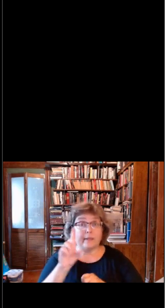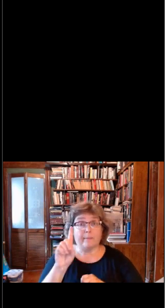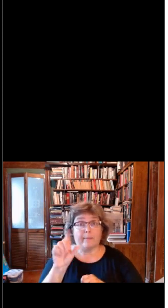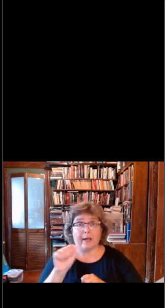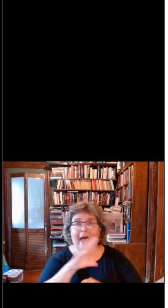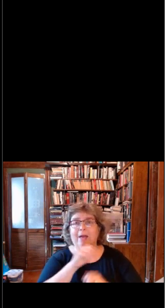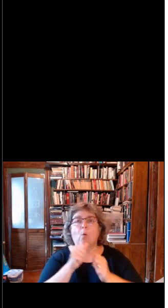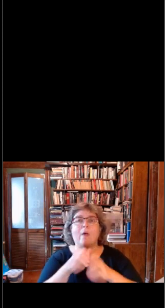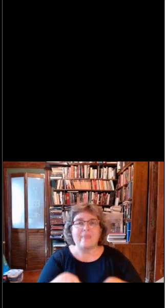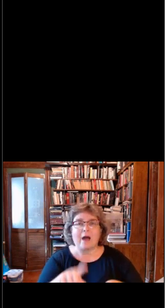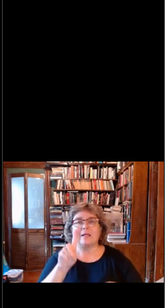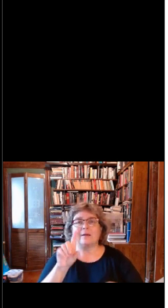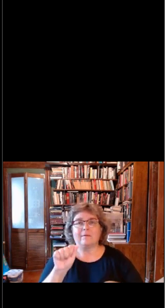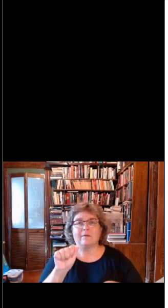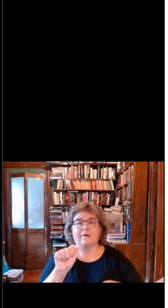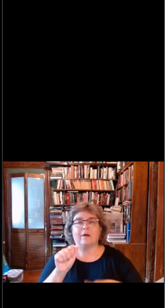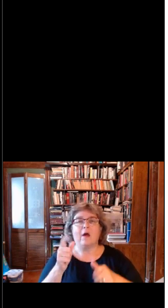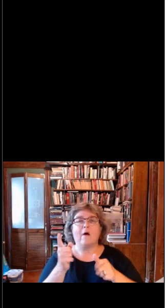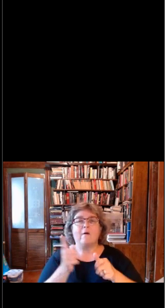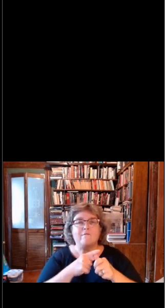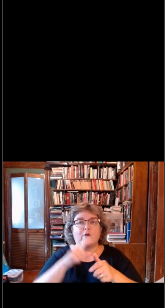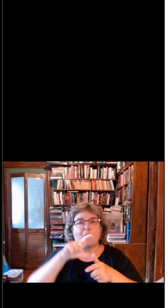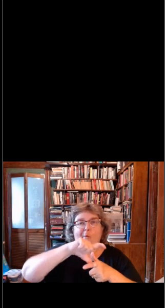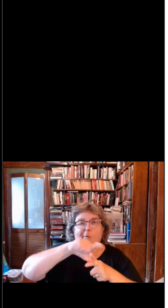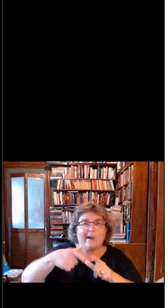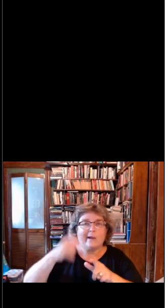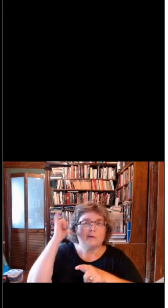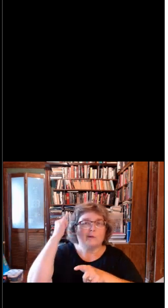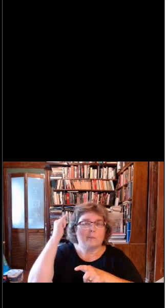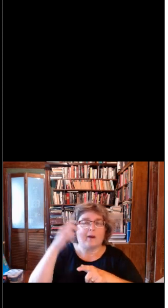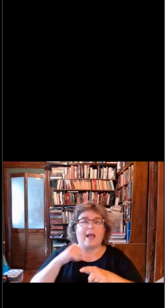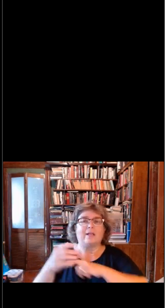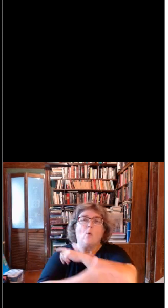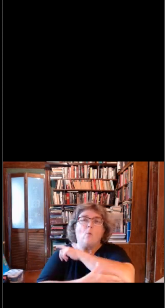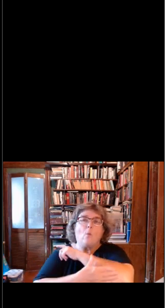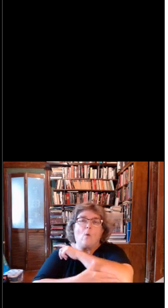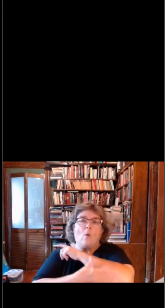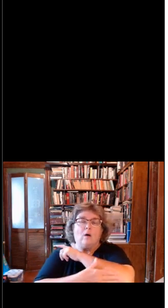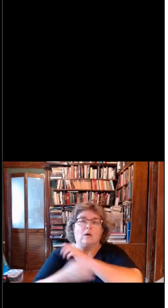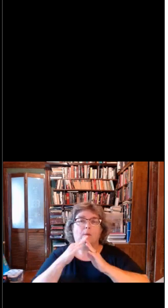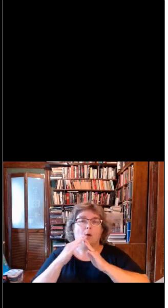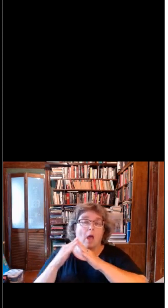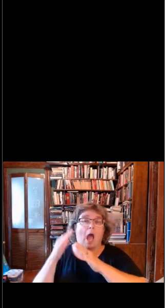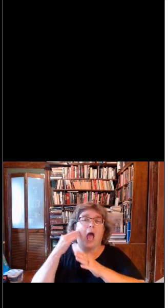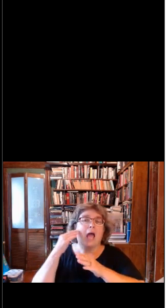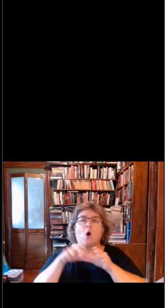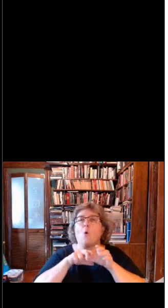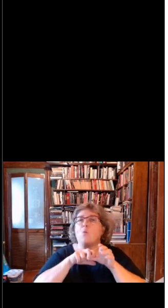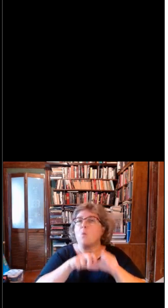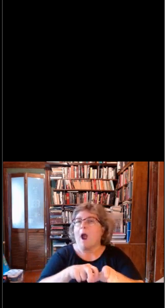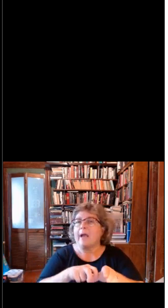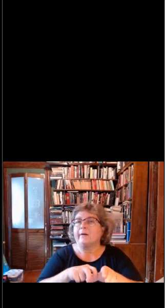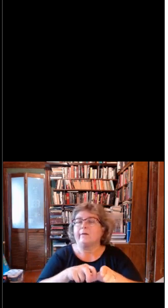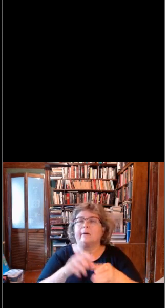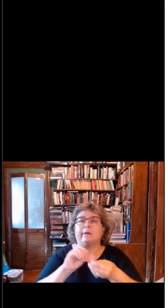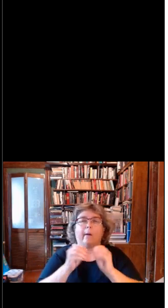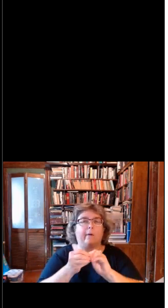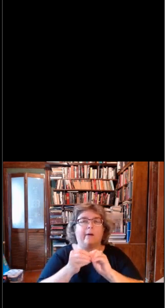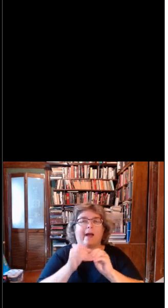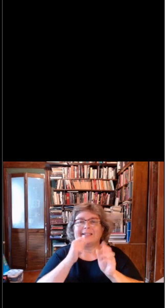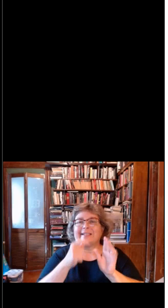the first ring suburbs and in our rural communities. I know that the ridership doesn't always reflect the